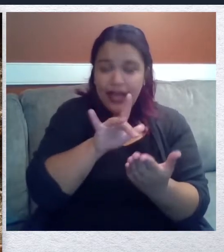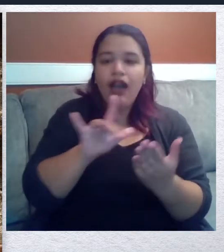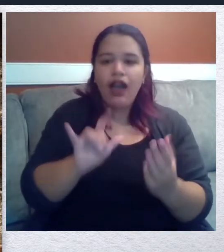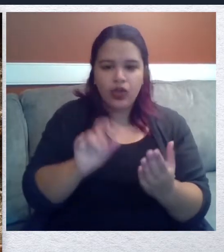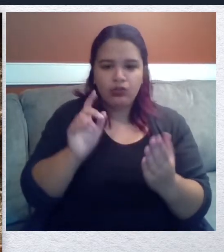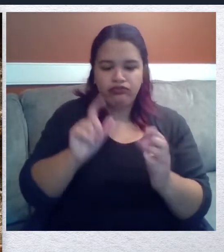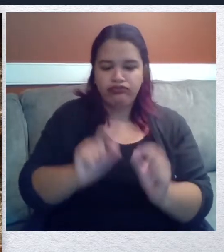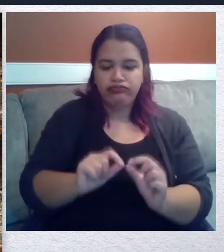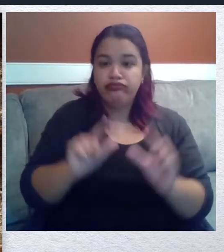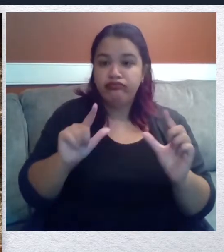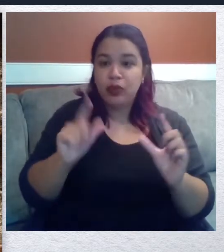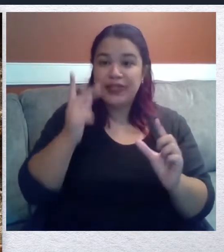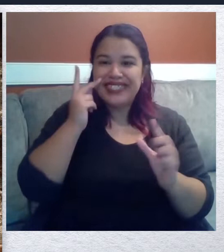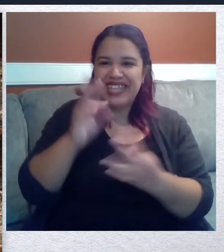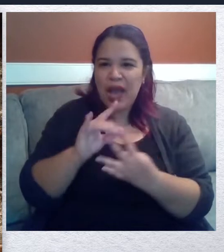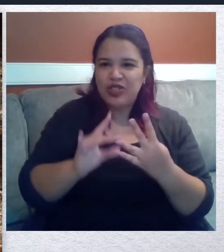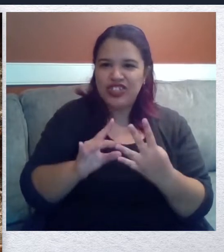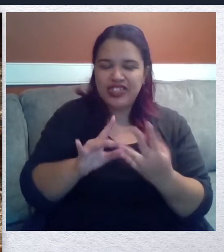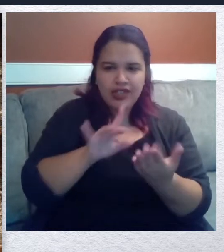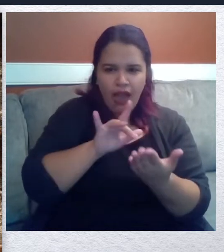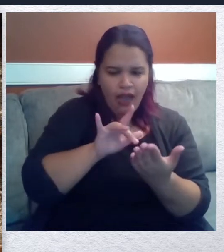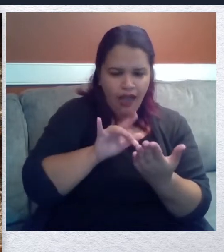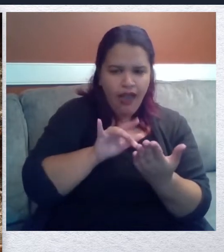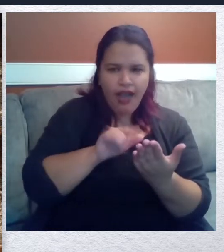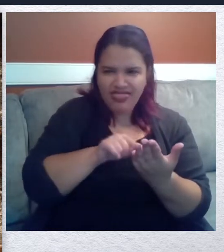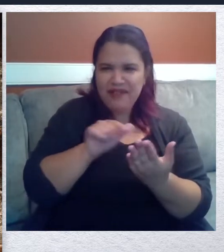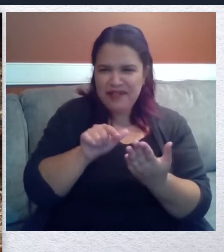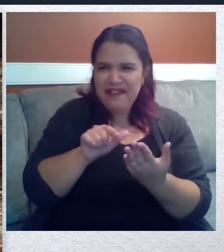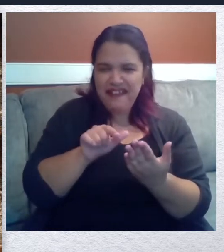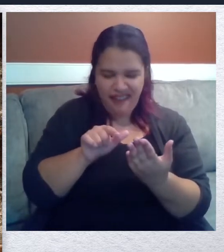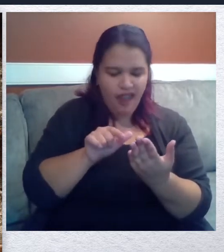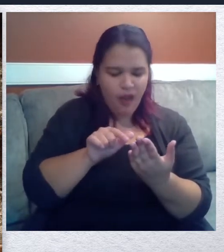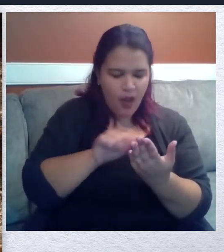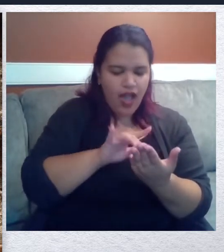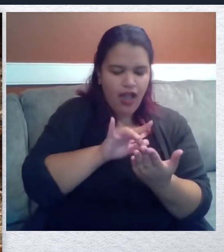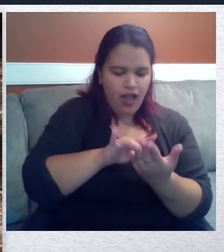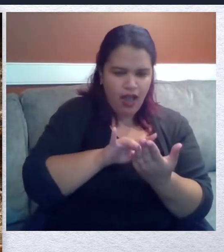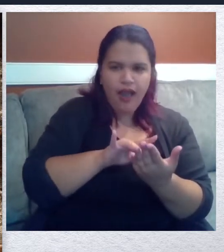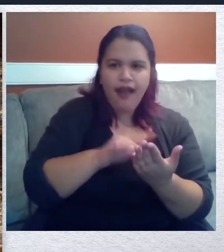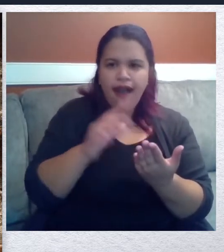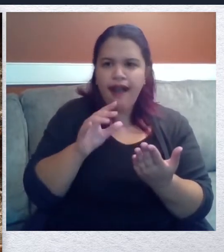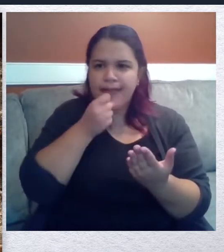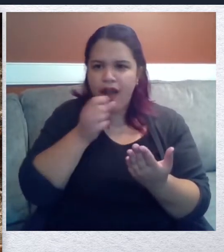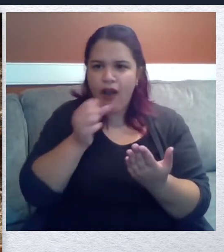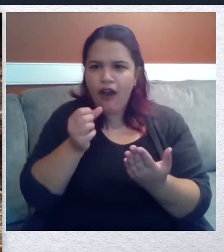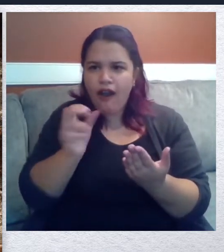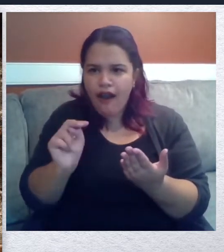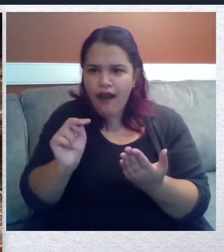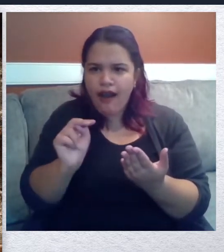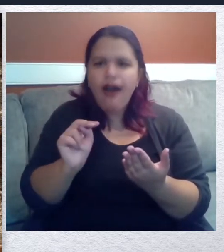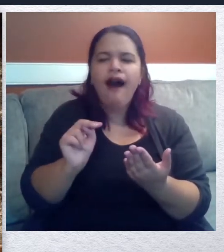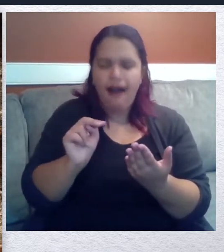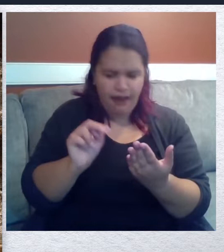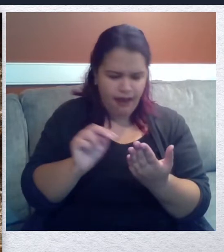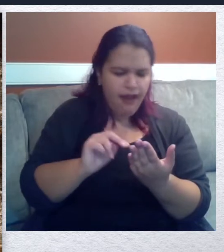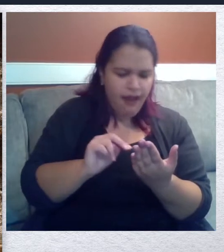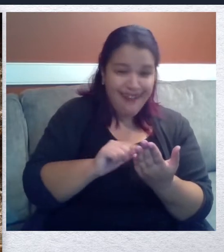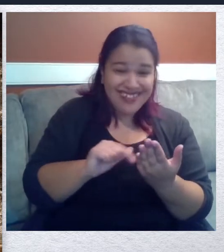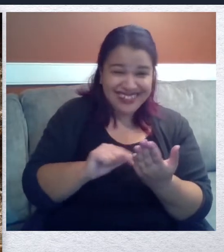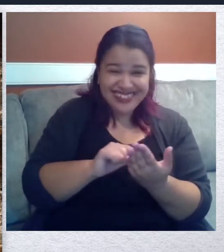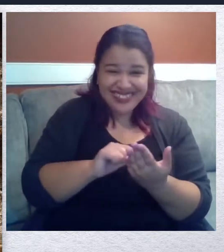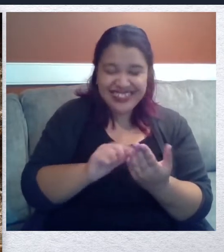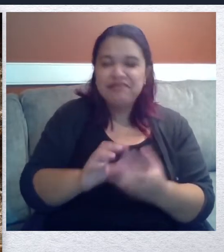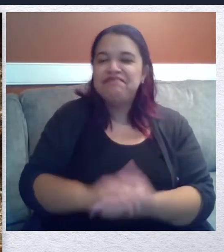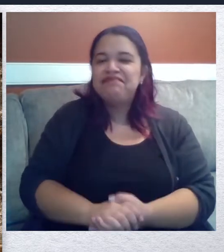Thanks, Dennis. Now, what if I do not have internet access? I know some candidates usually use the